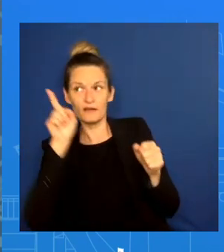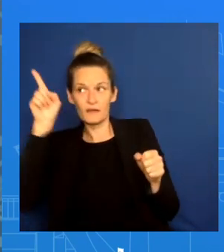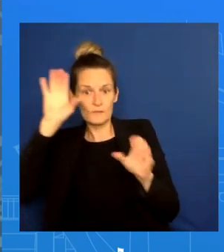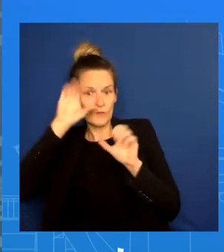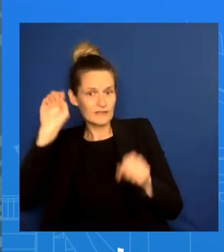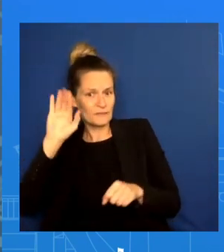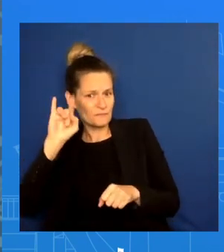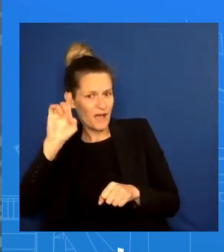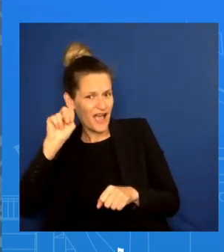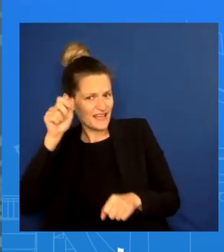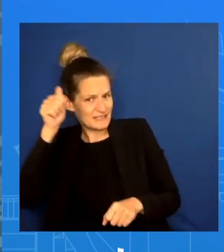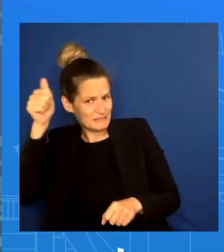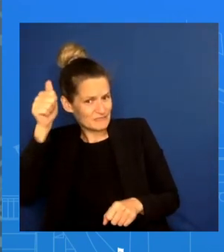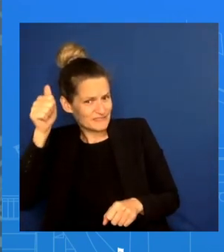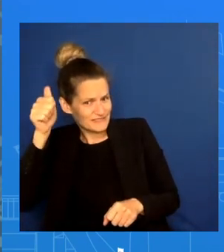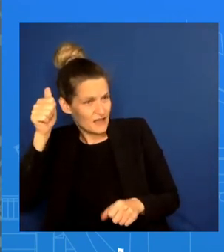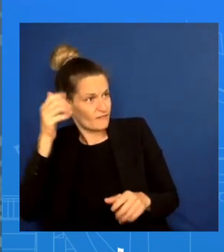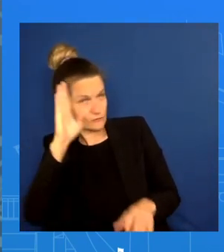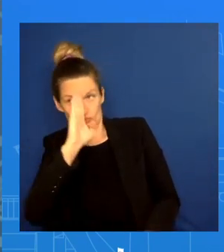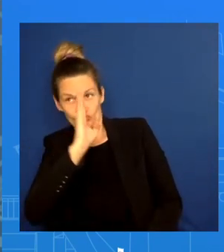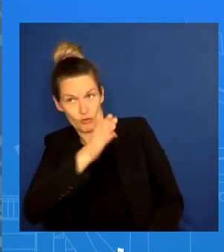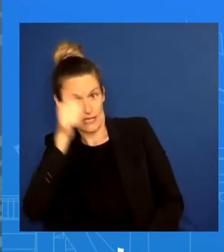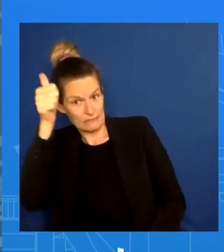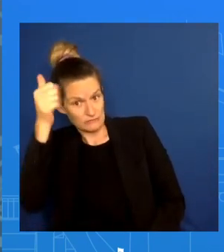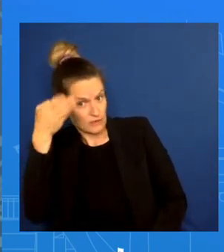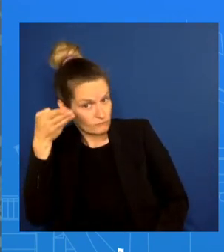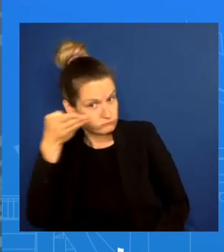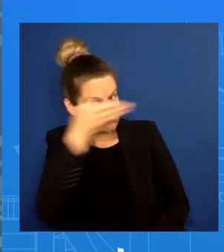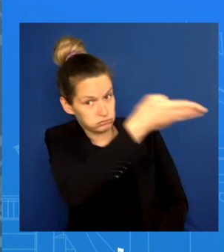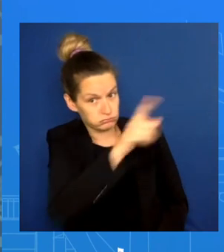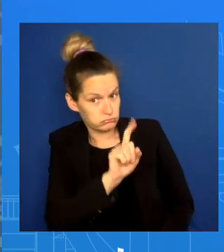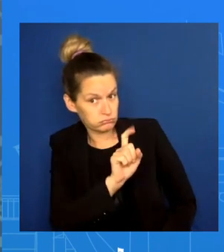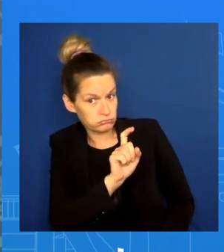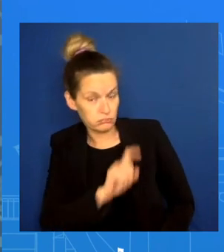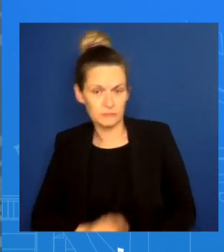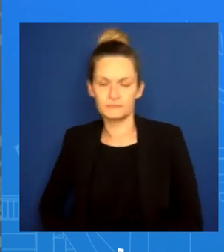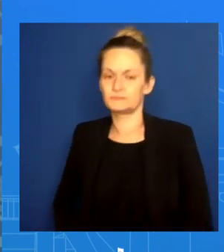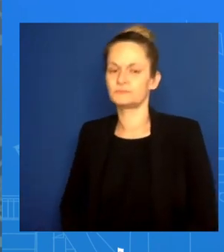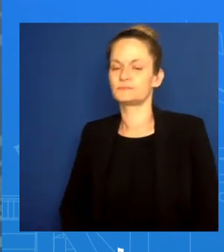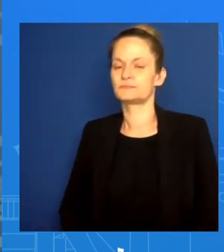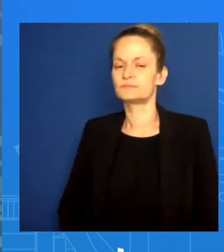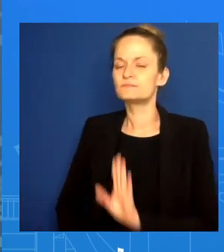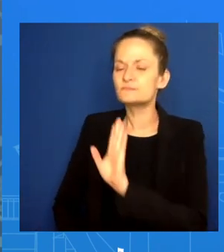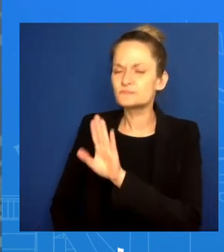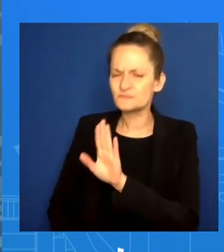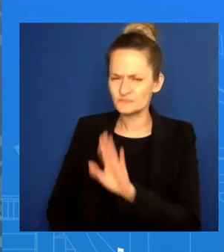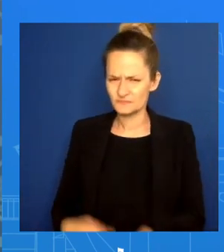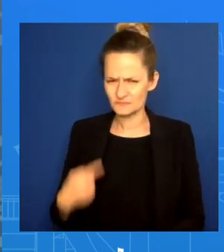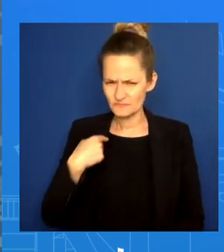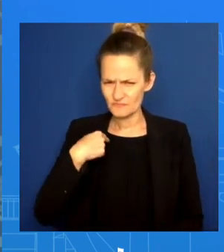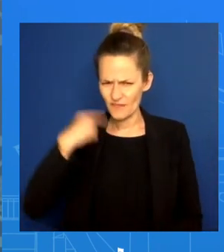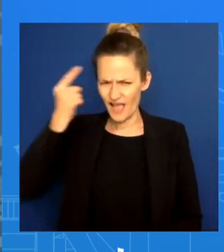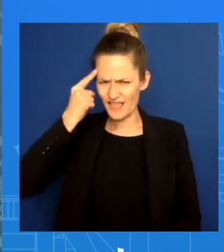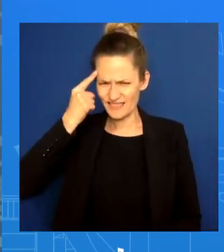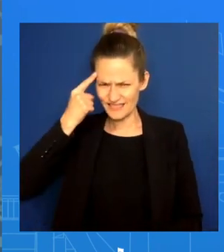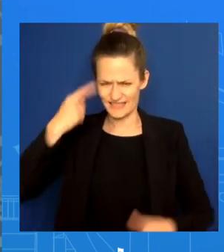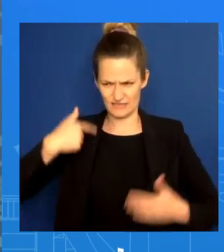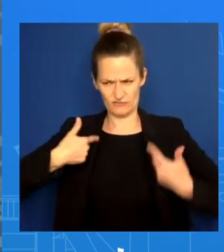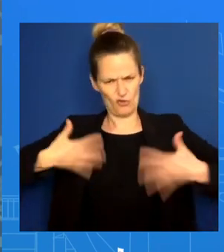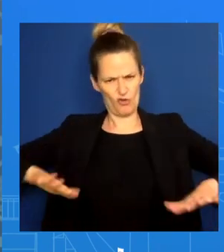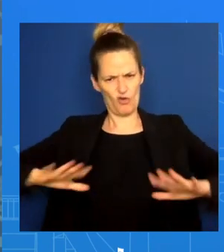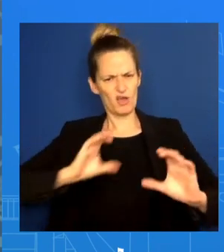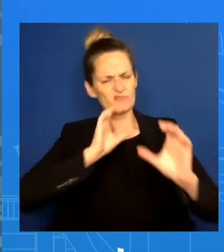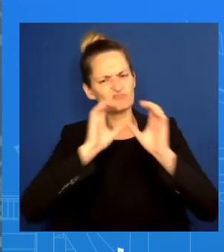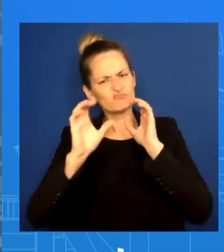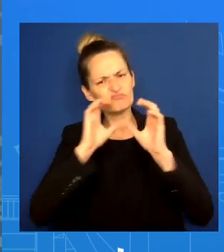national security team that we're serious about securing their release. I don't have any conversations to speak about or announce on the